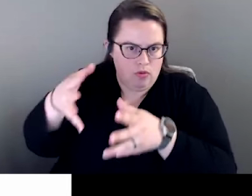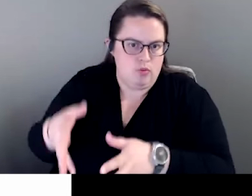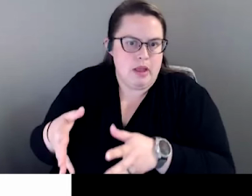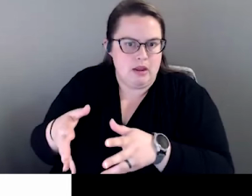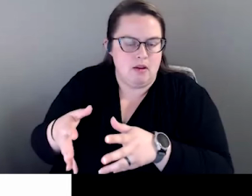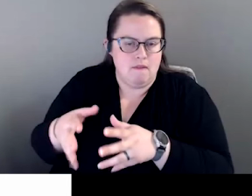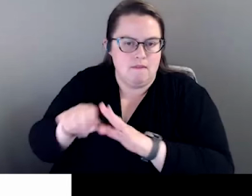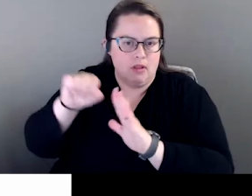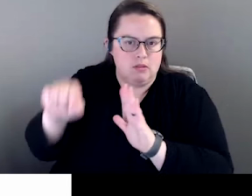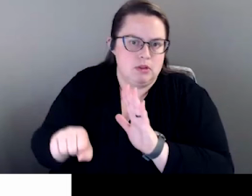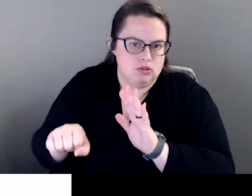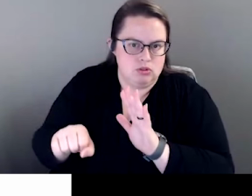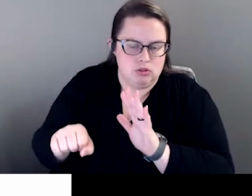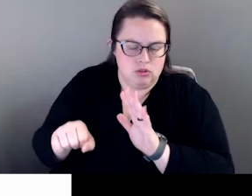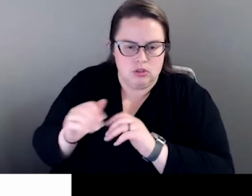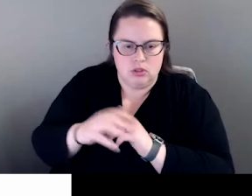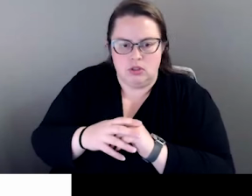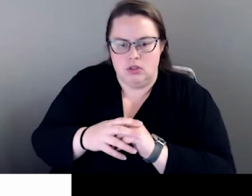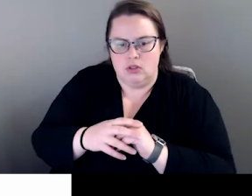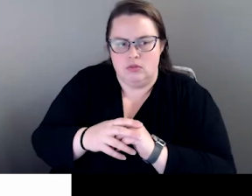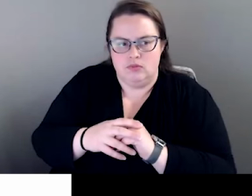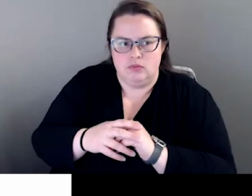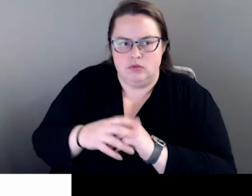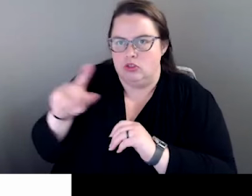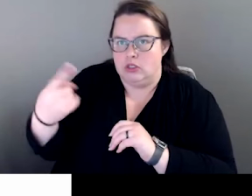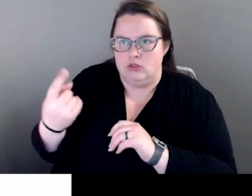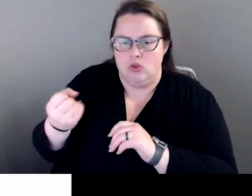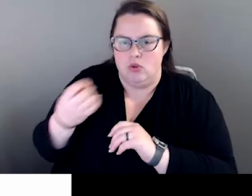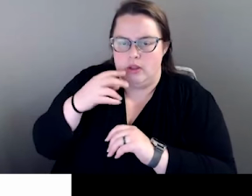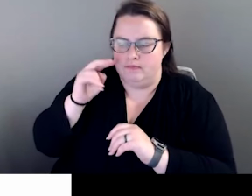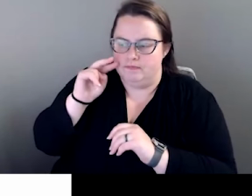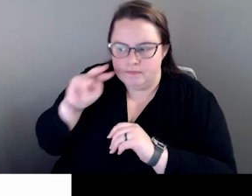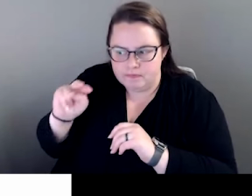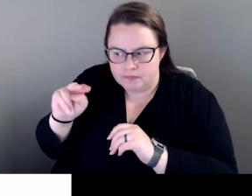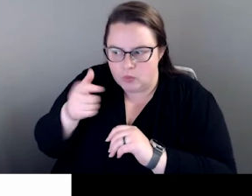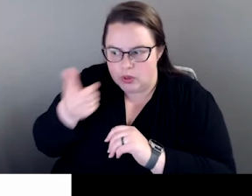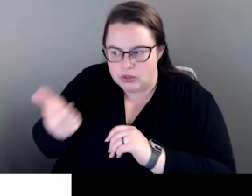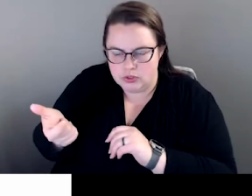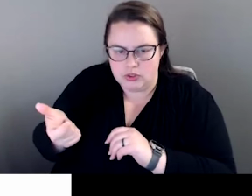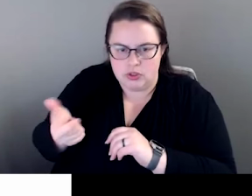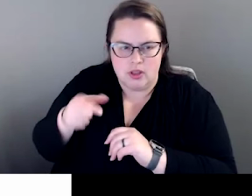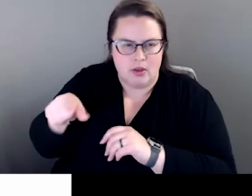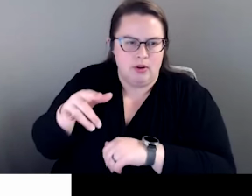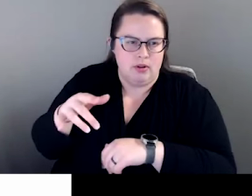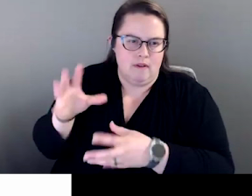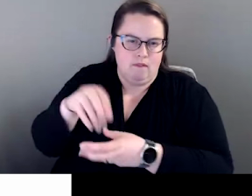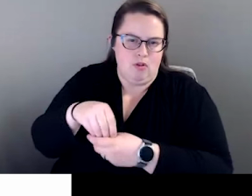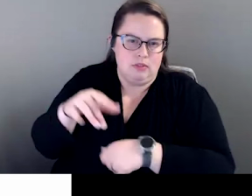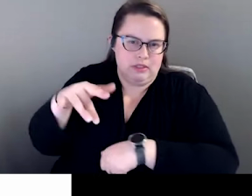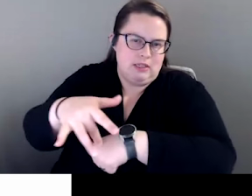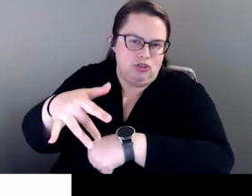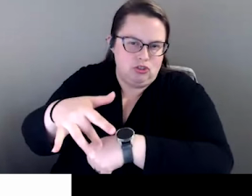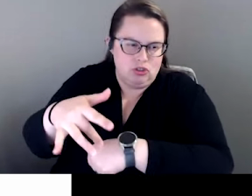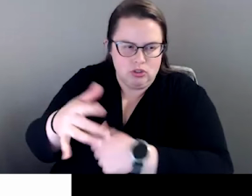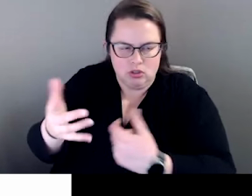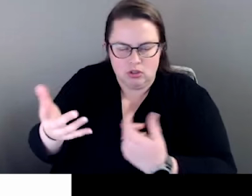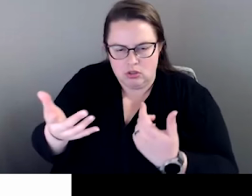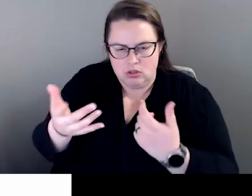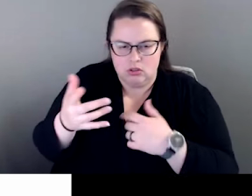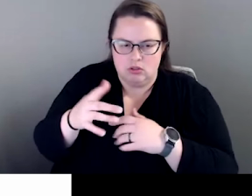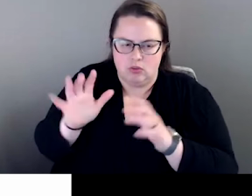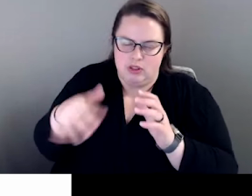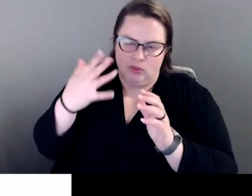the semester or whatever it is. Just so they could keep eyes, and this one involved like touching, so that's why. But